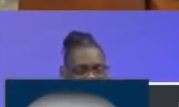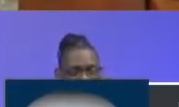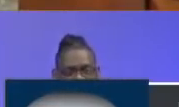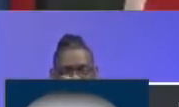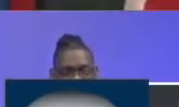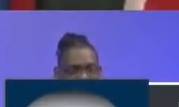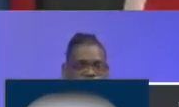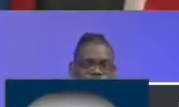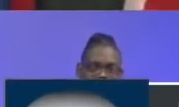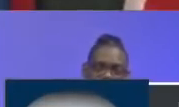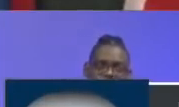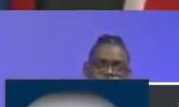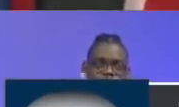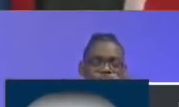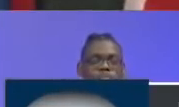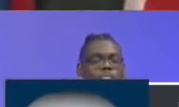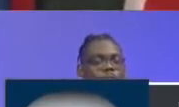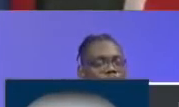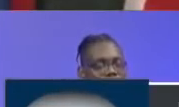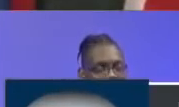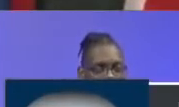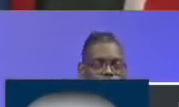Singh.